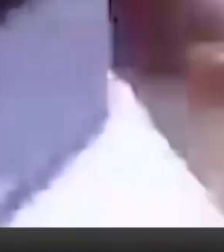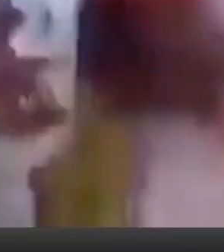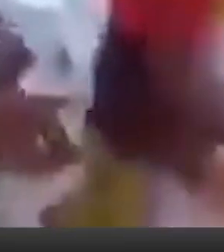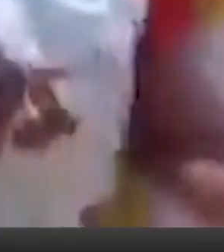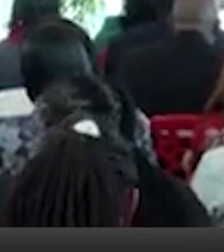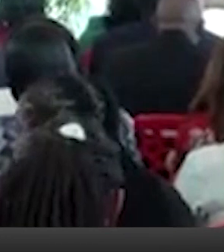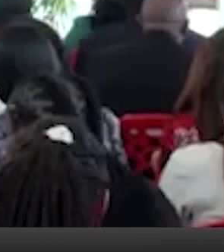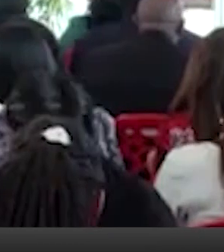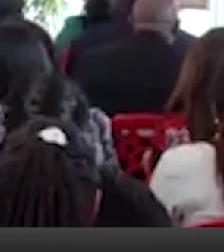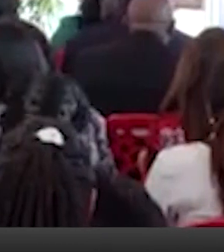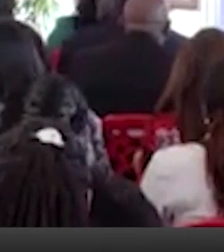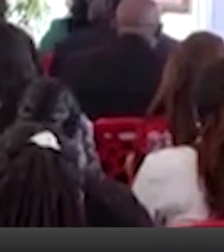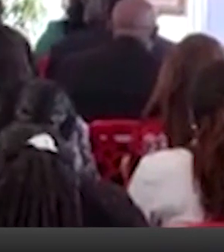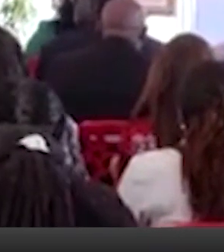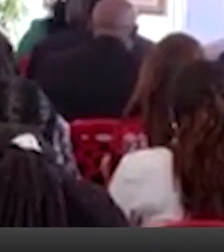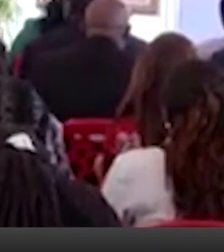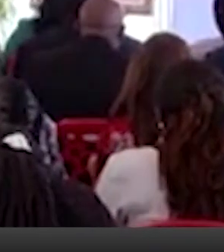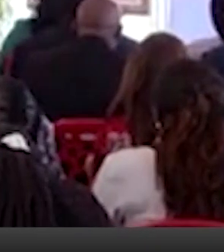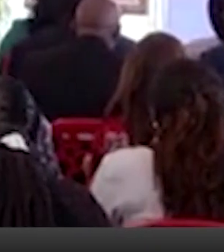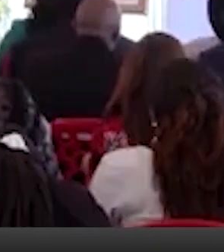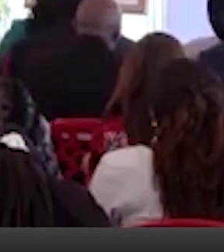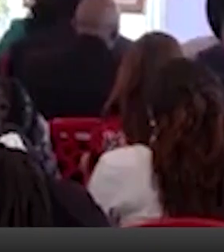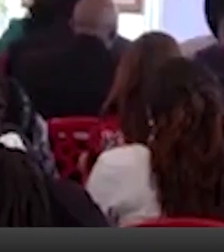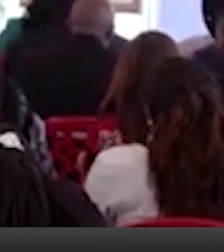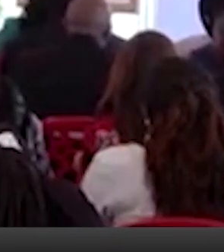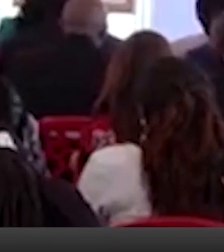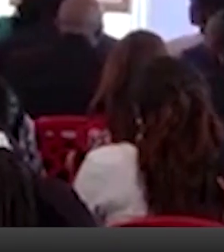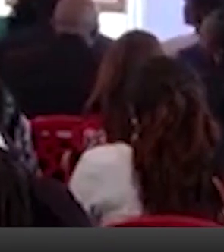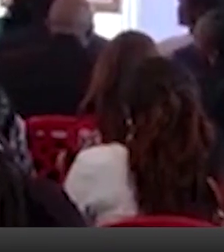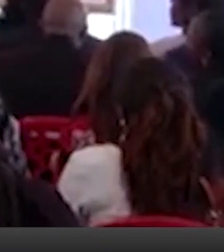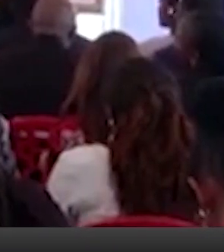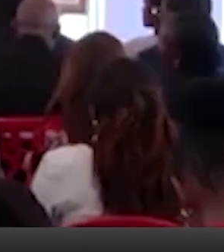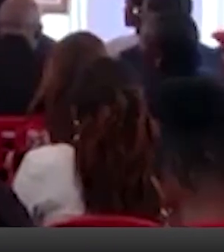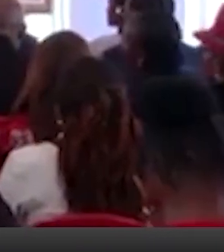Nikiripotia Undugu TV, mimi ni Magdalene Munyambo.